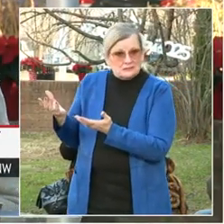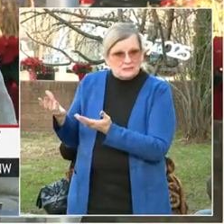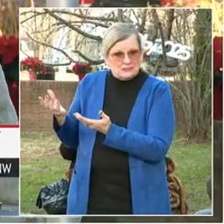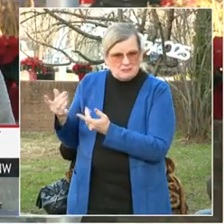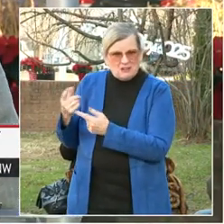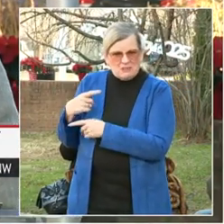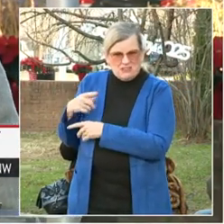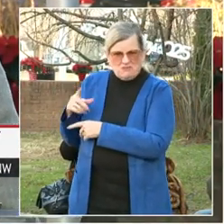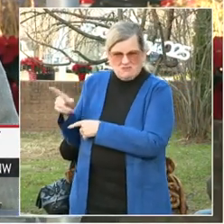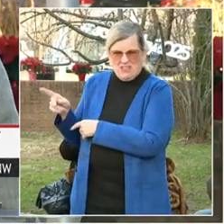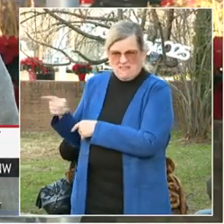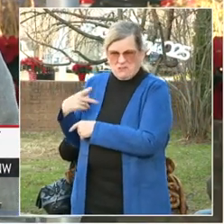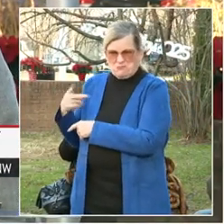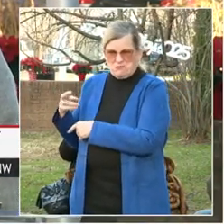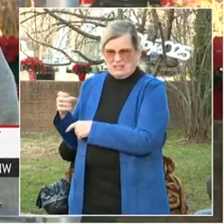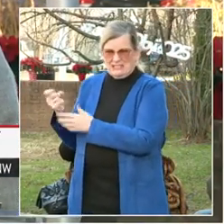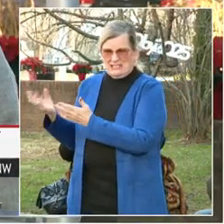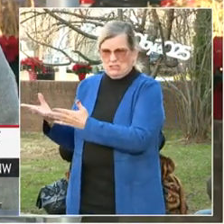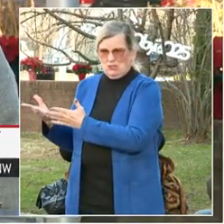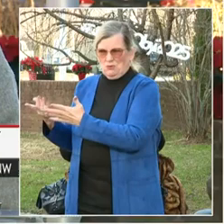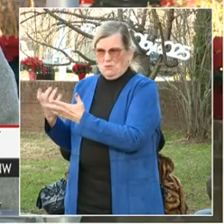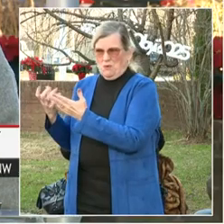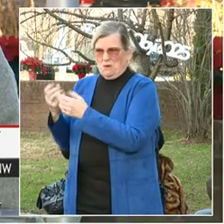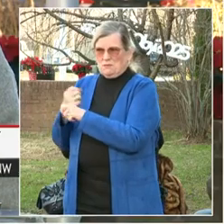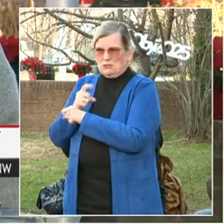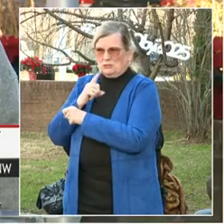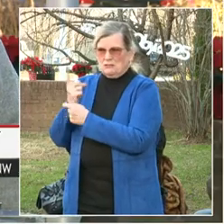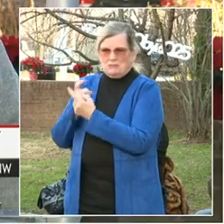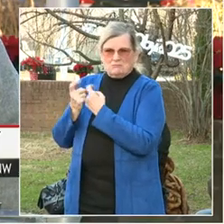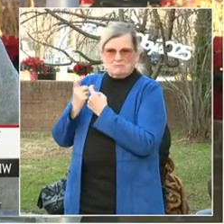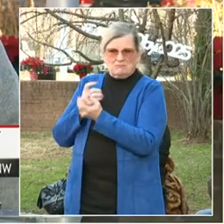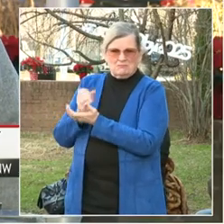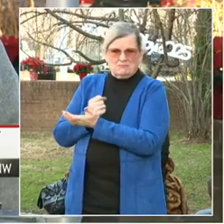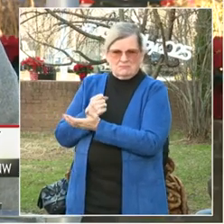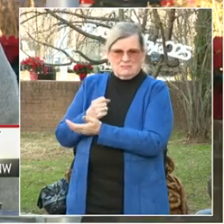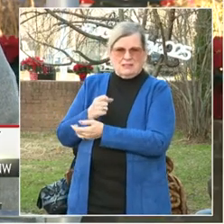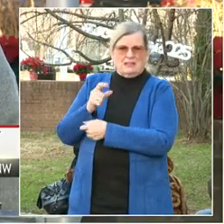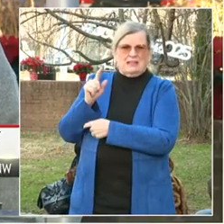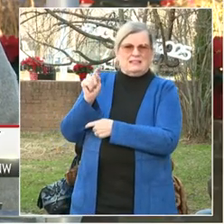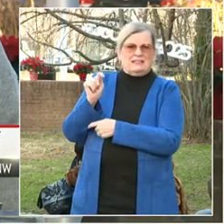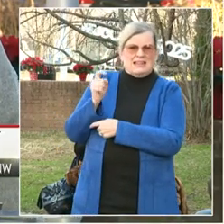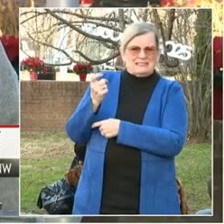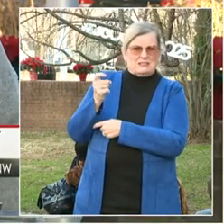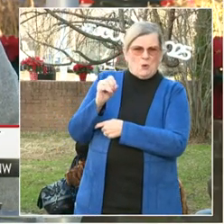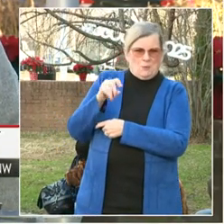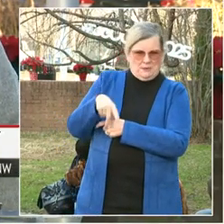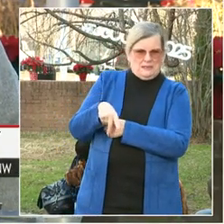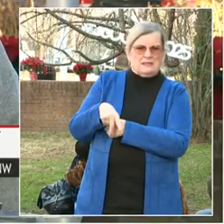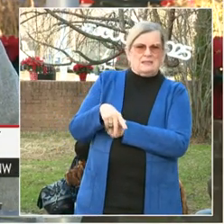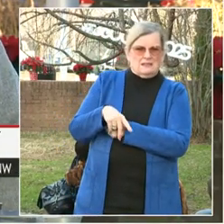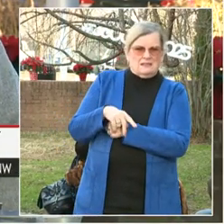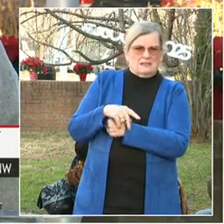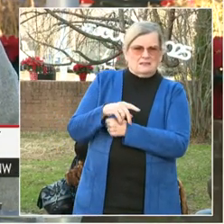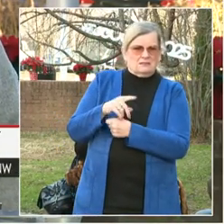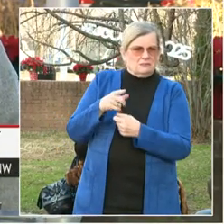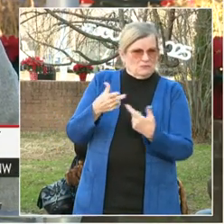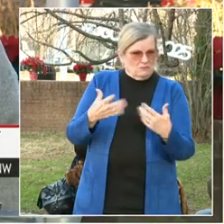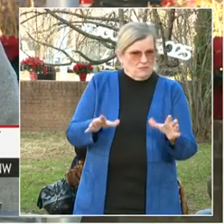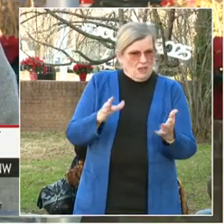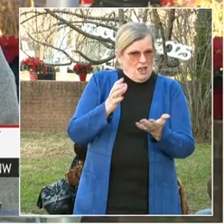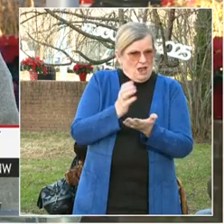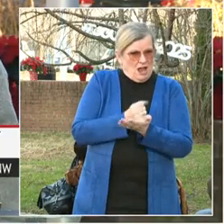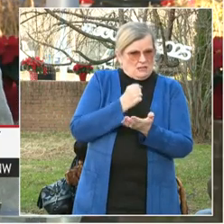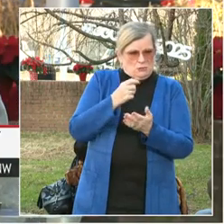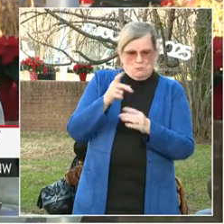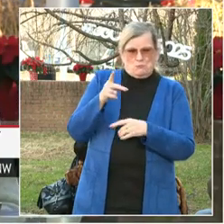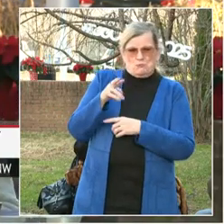questions. Yes. Hi, Megan Cloherty, WTOP. I wanted to get your reaction on the DFS audit that you commissioned that came back this week and was released to